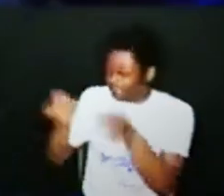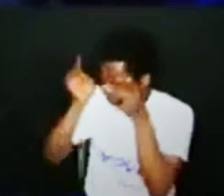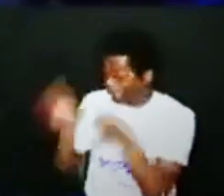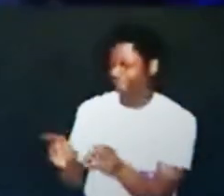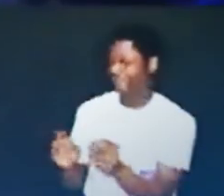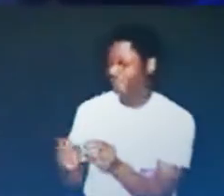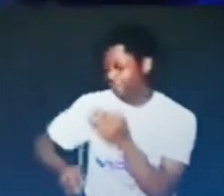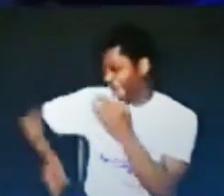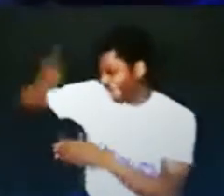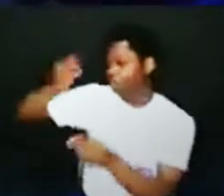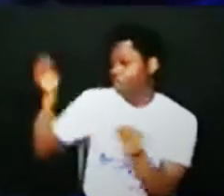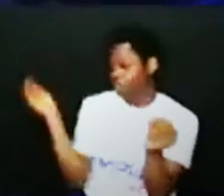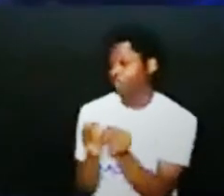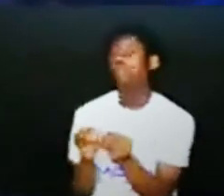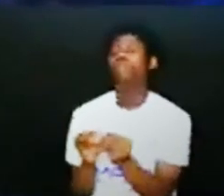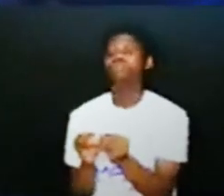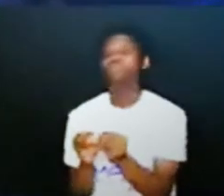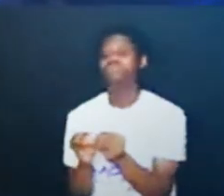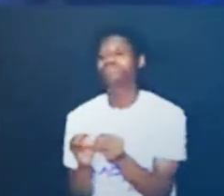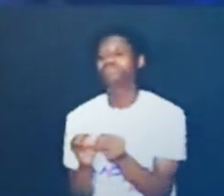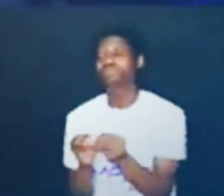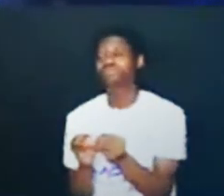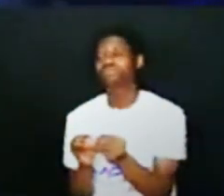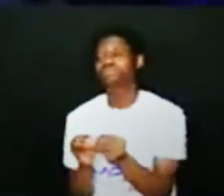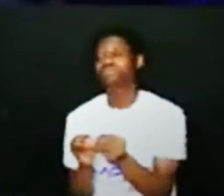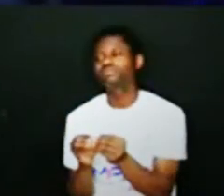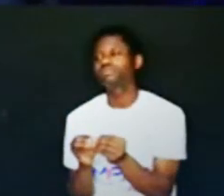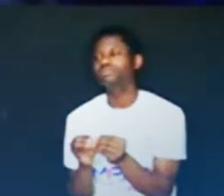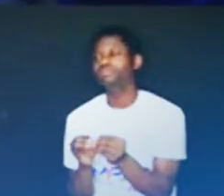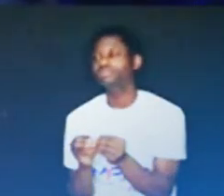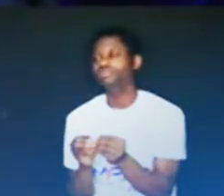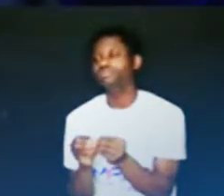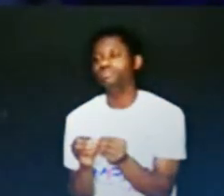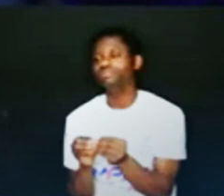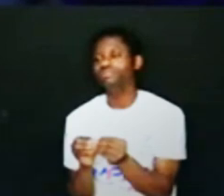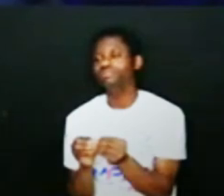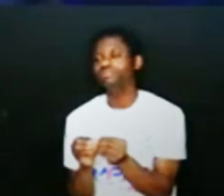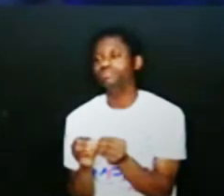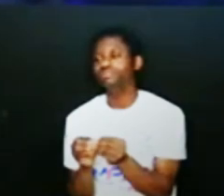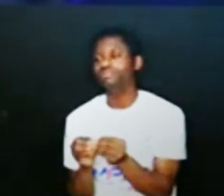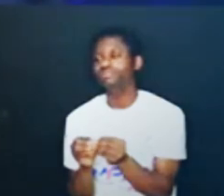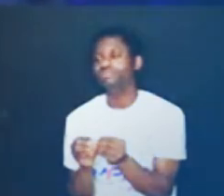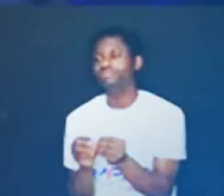no se Urubedi and so hine, and answer Rubedi and so to me.